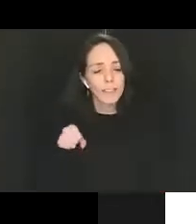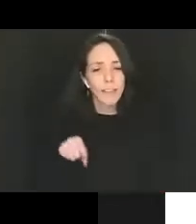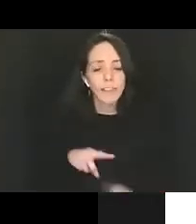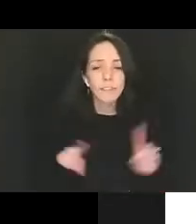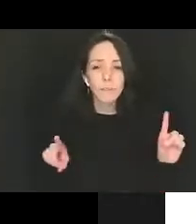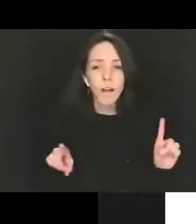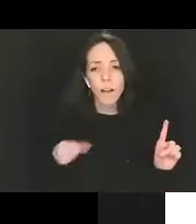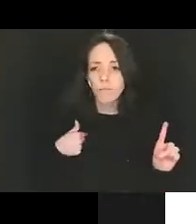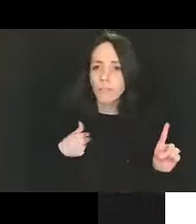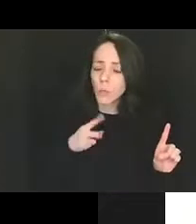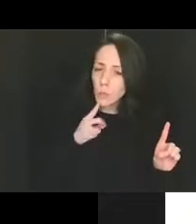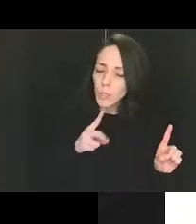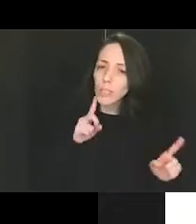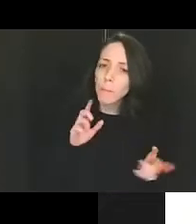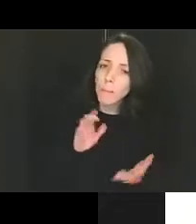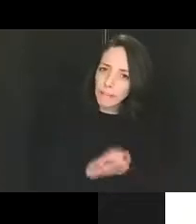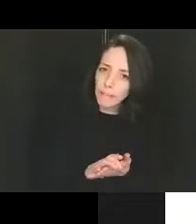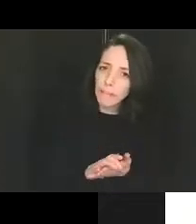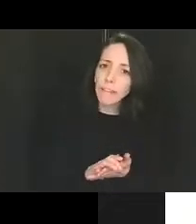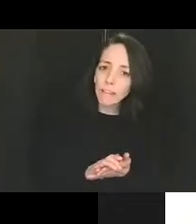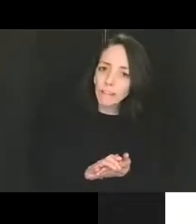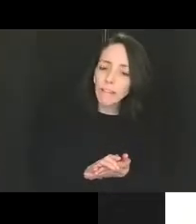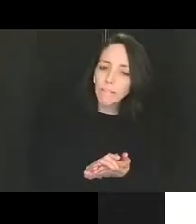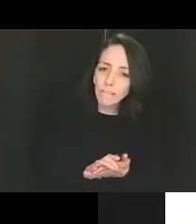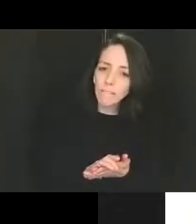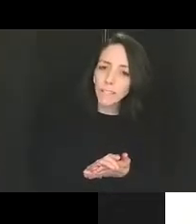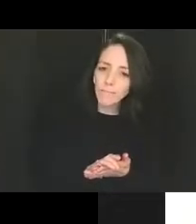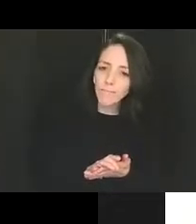I really believe in the